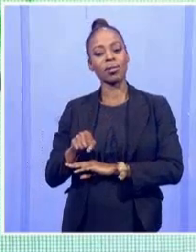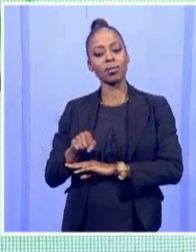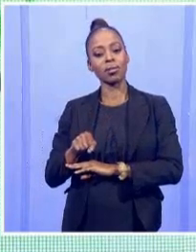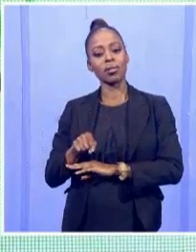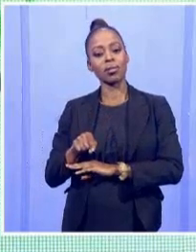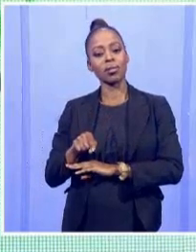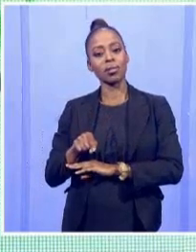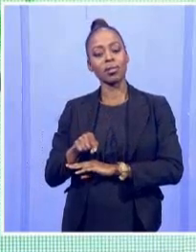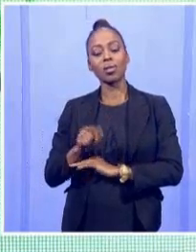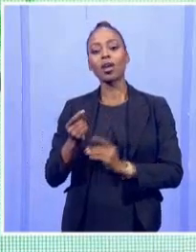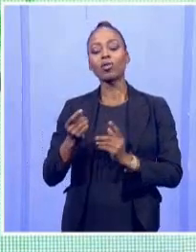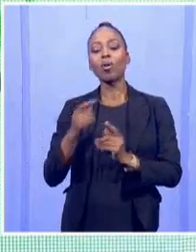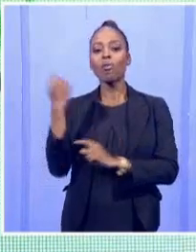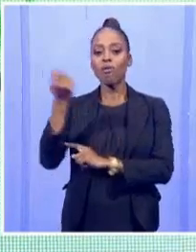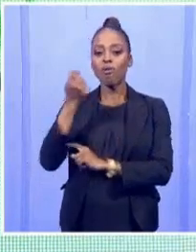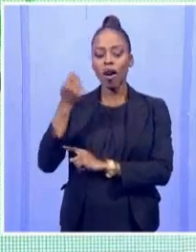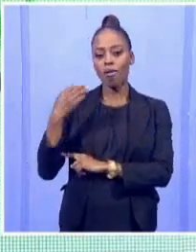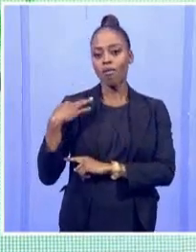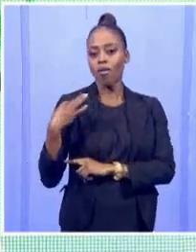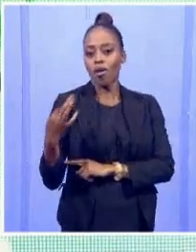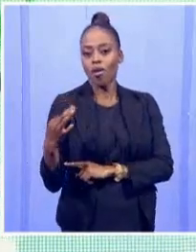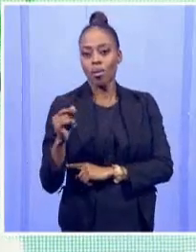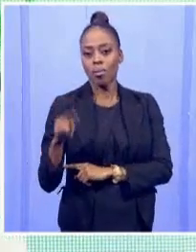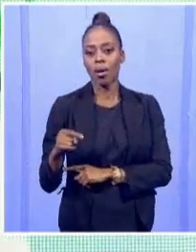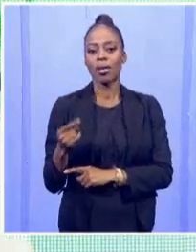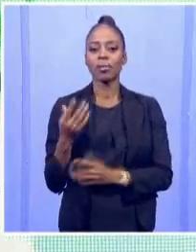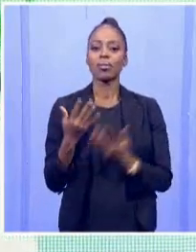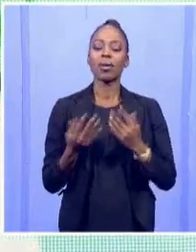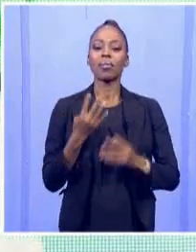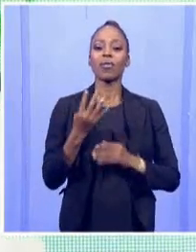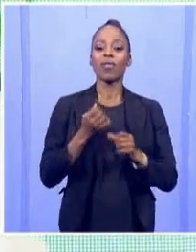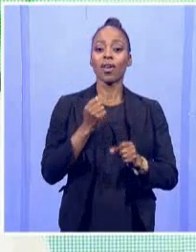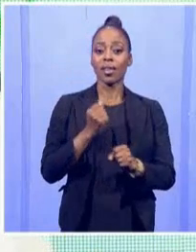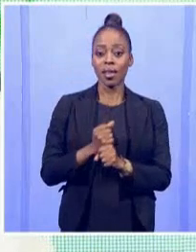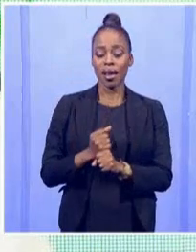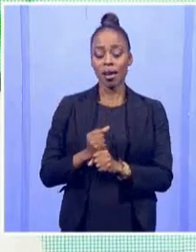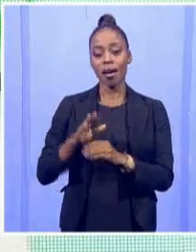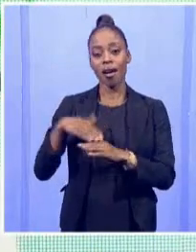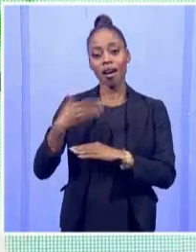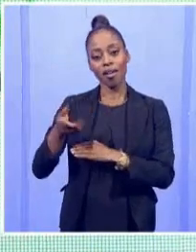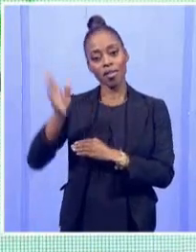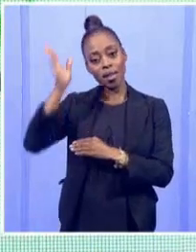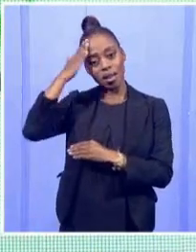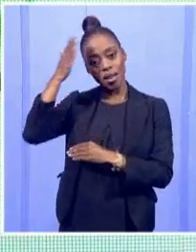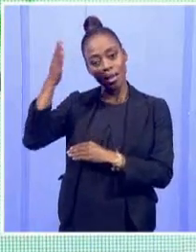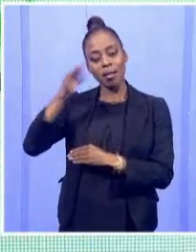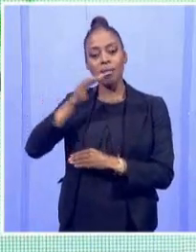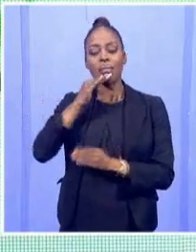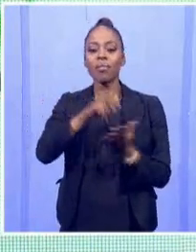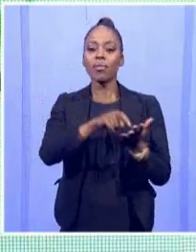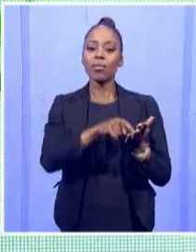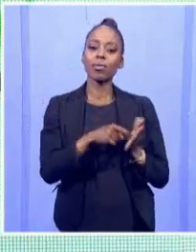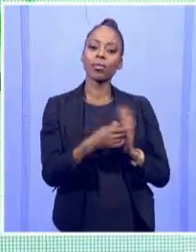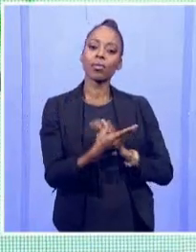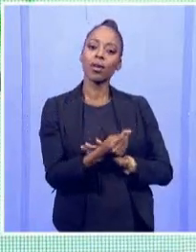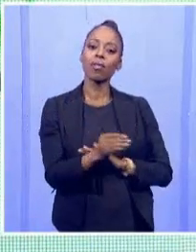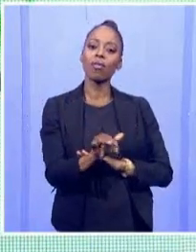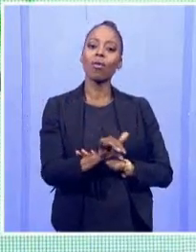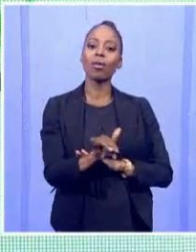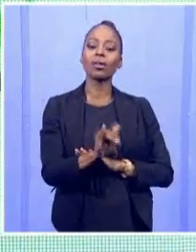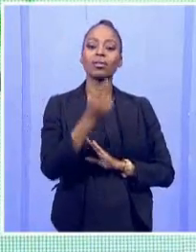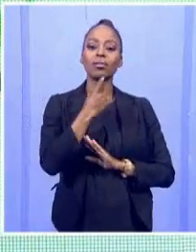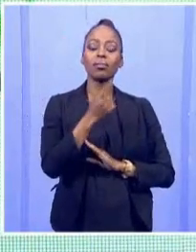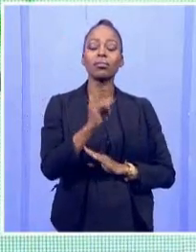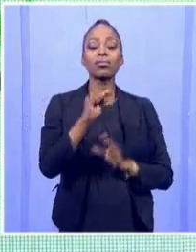urban centers. If it's a 4-year postgraduate, there must be a requirement that